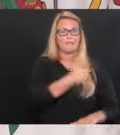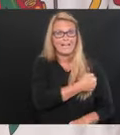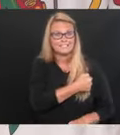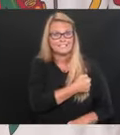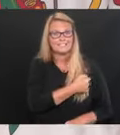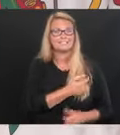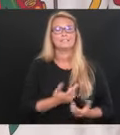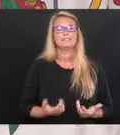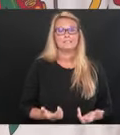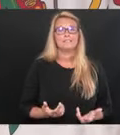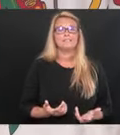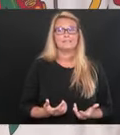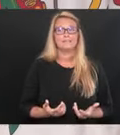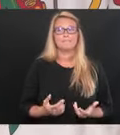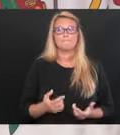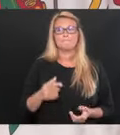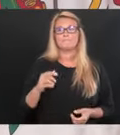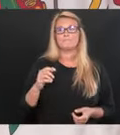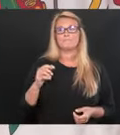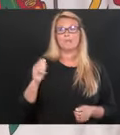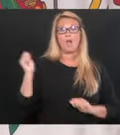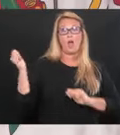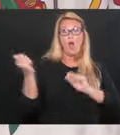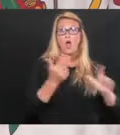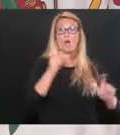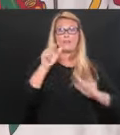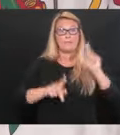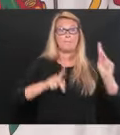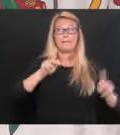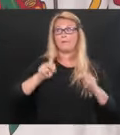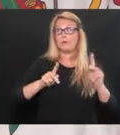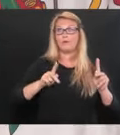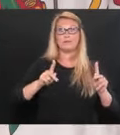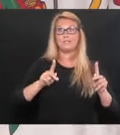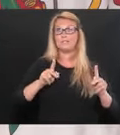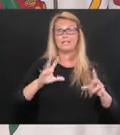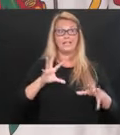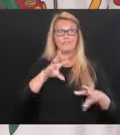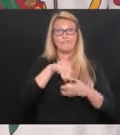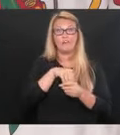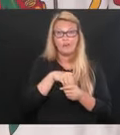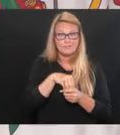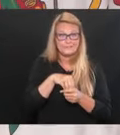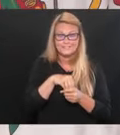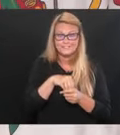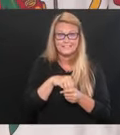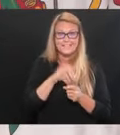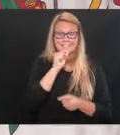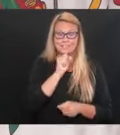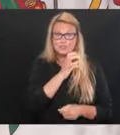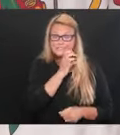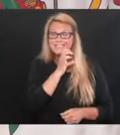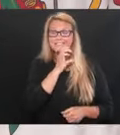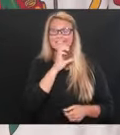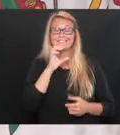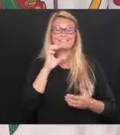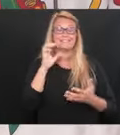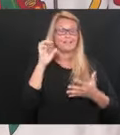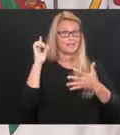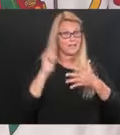the standpoint, Katie, of all the people around, that are still our elderly population, we've gotten